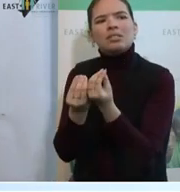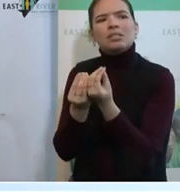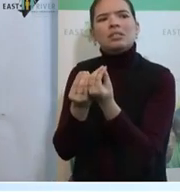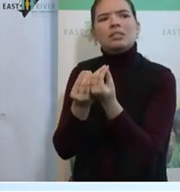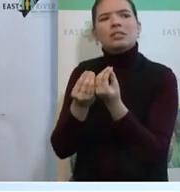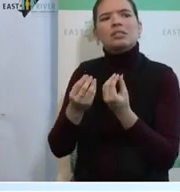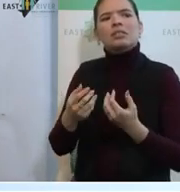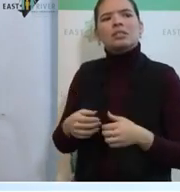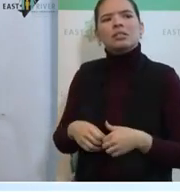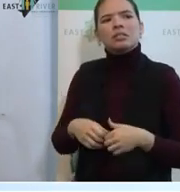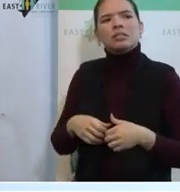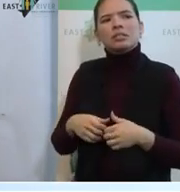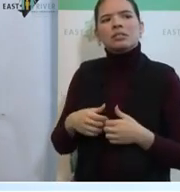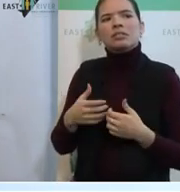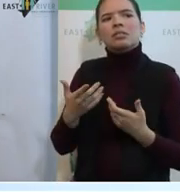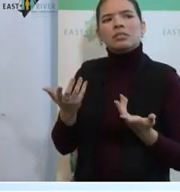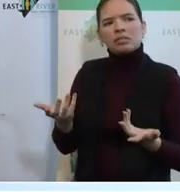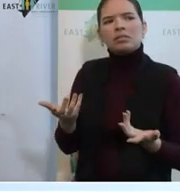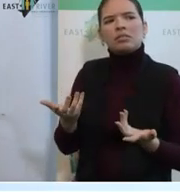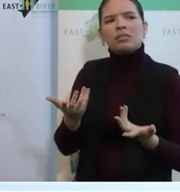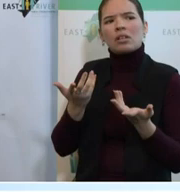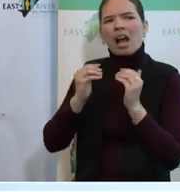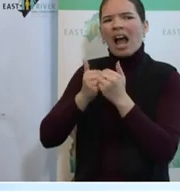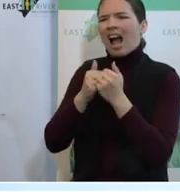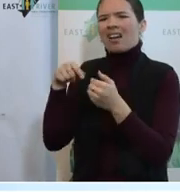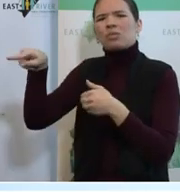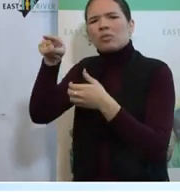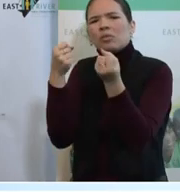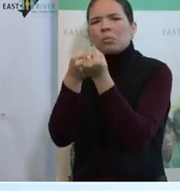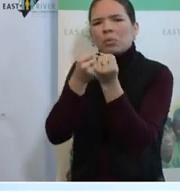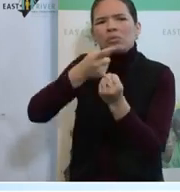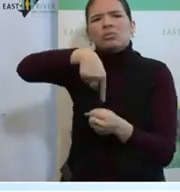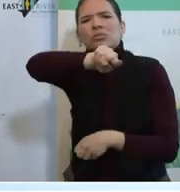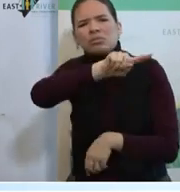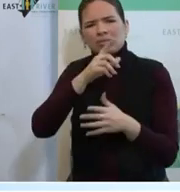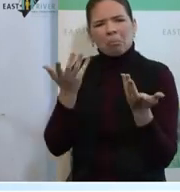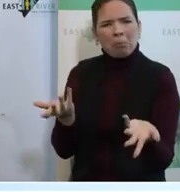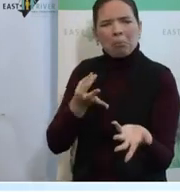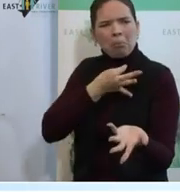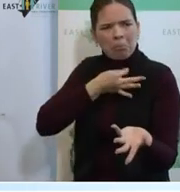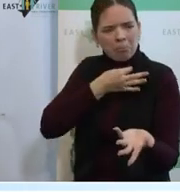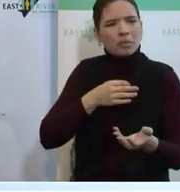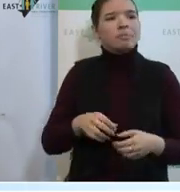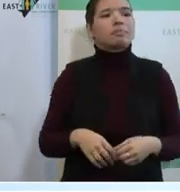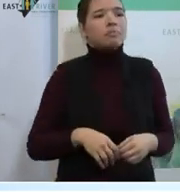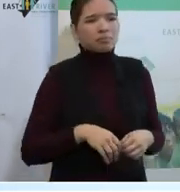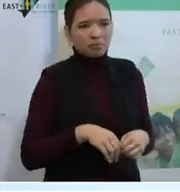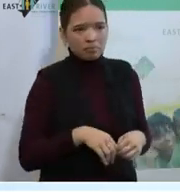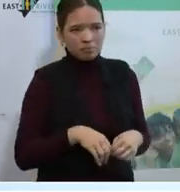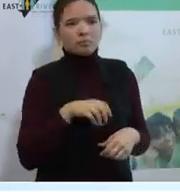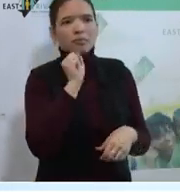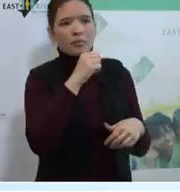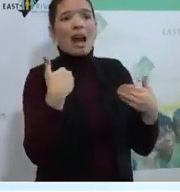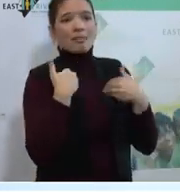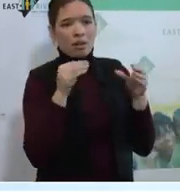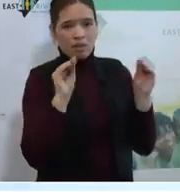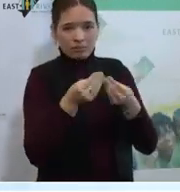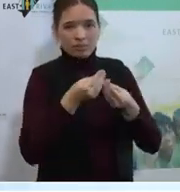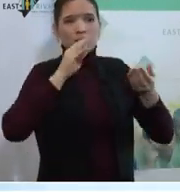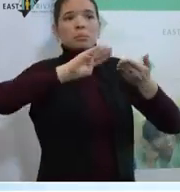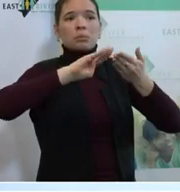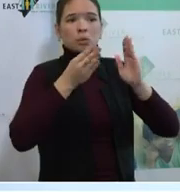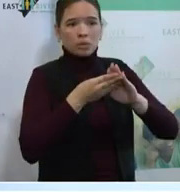word out to those places? It is always, and we have an office, our Office of Community Affairs,